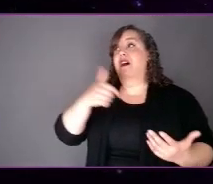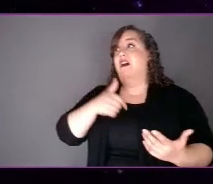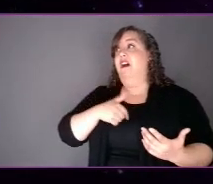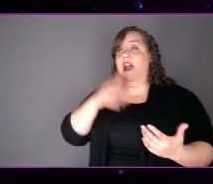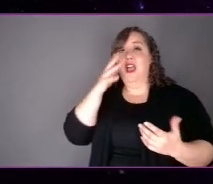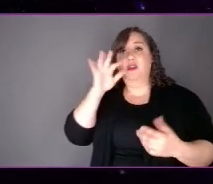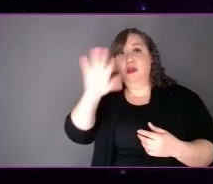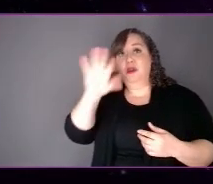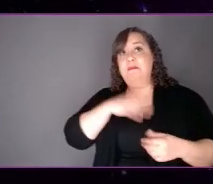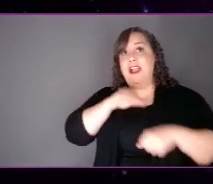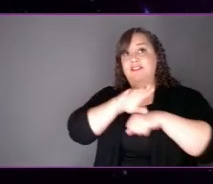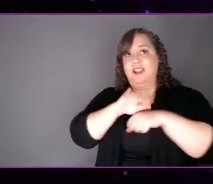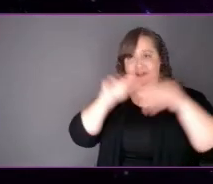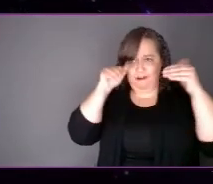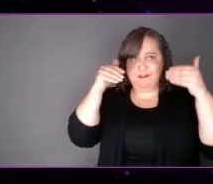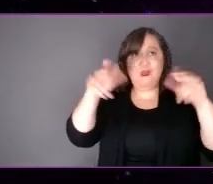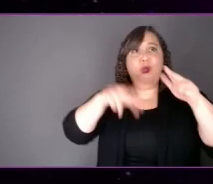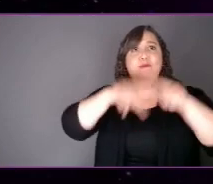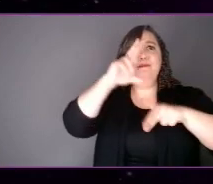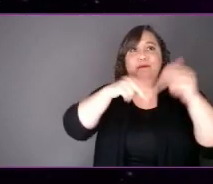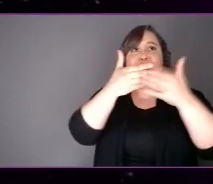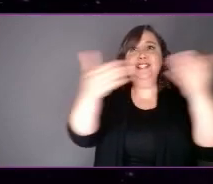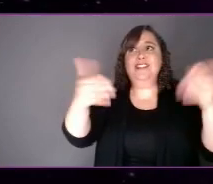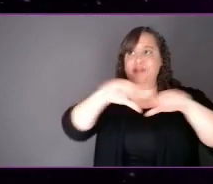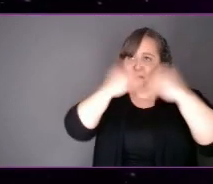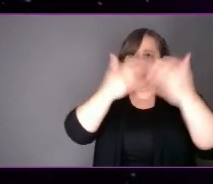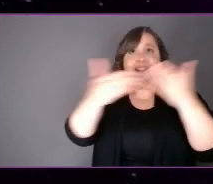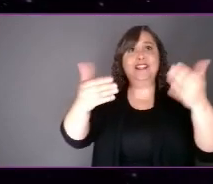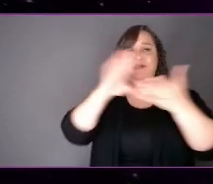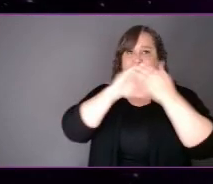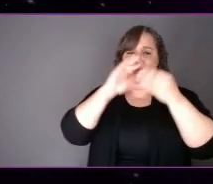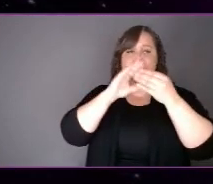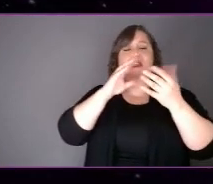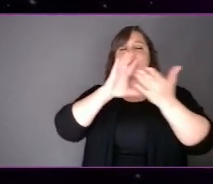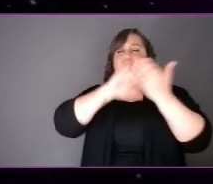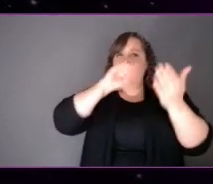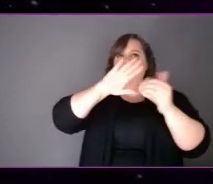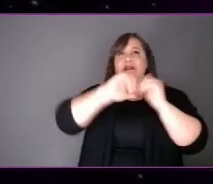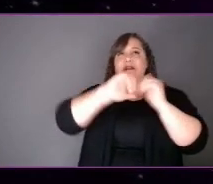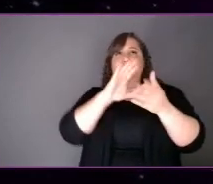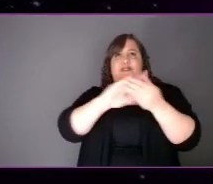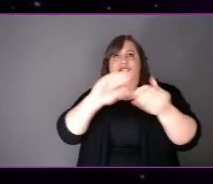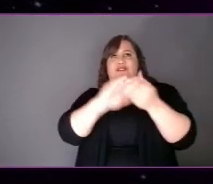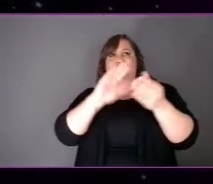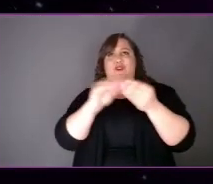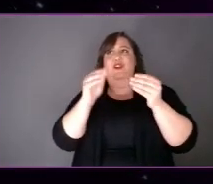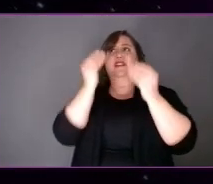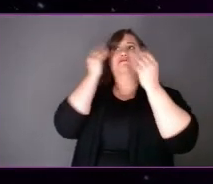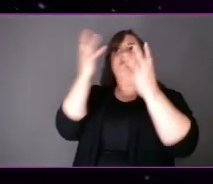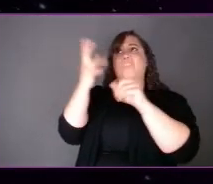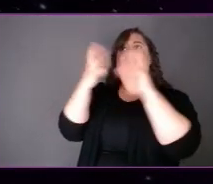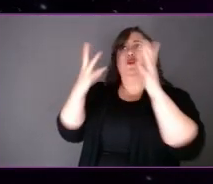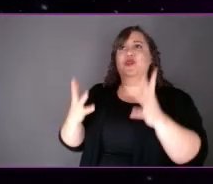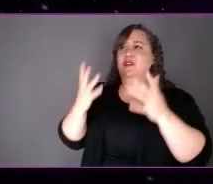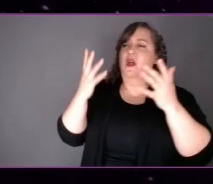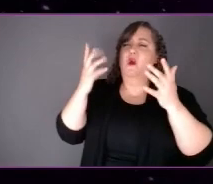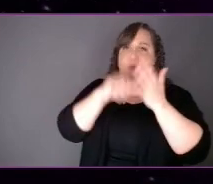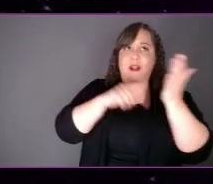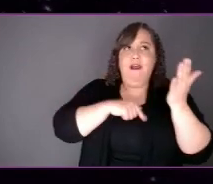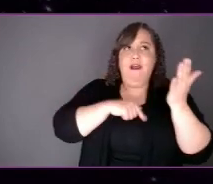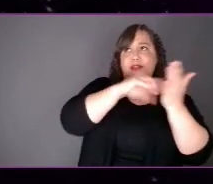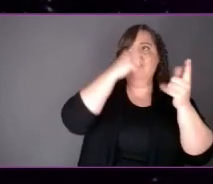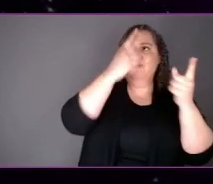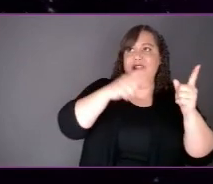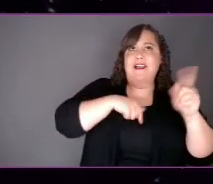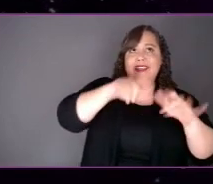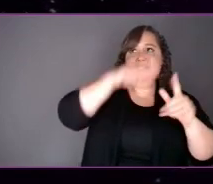go learn how to tell the story about it, and be sure to tell those recruiters what you learned, right? So hey, thank you guys for joining us.